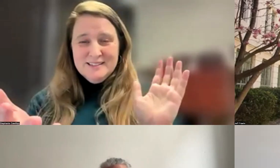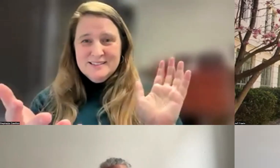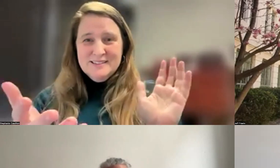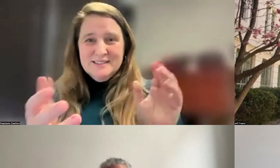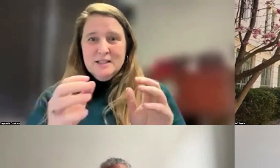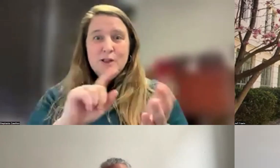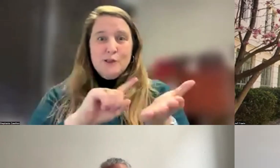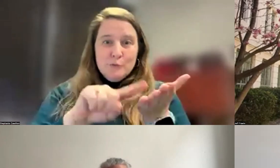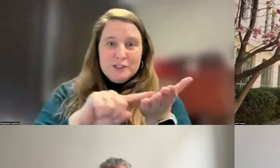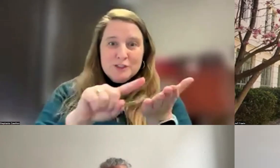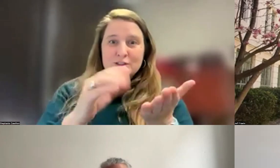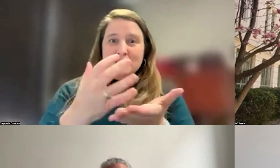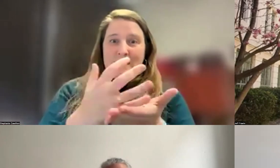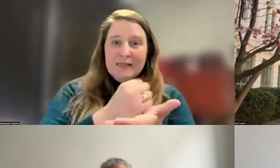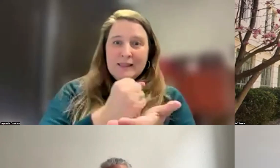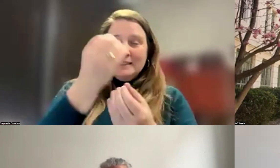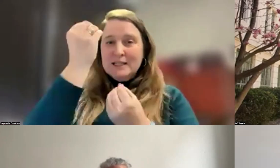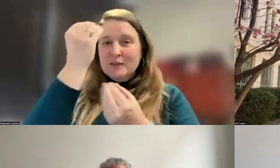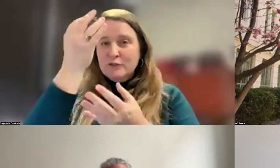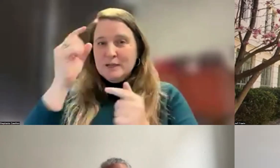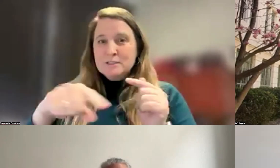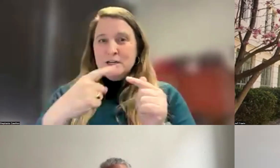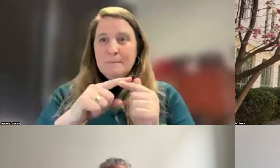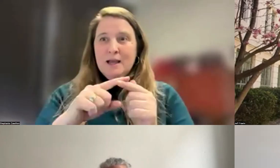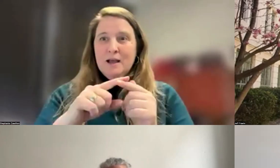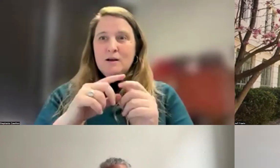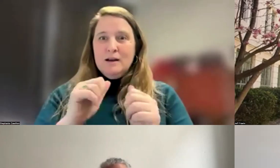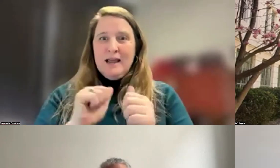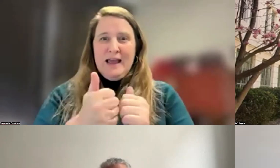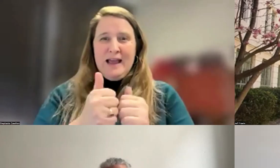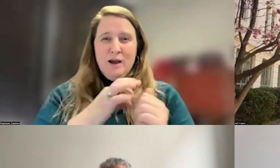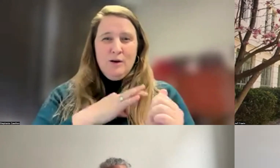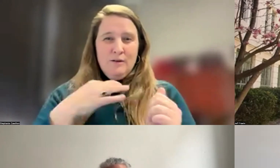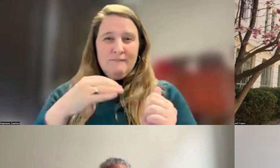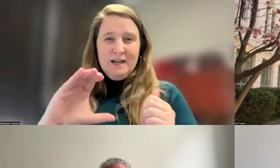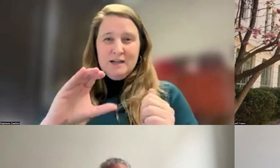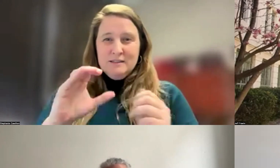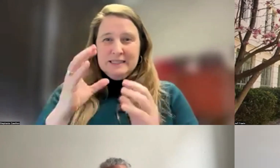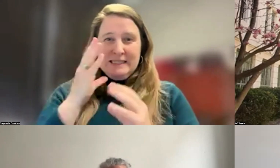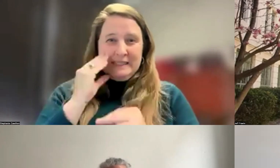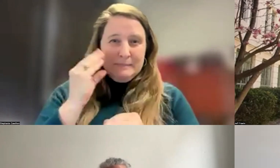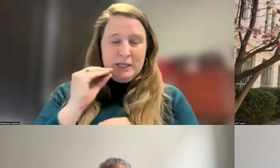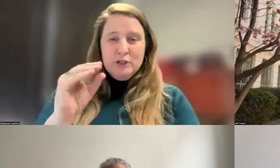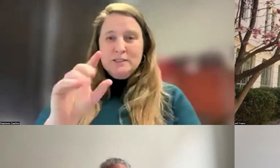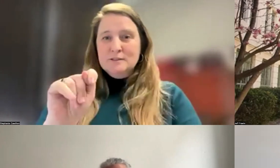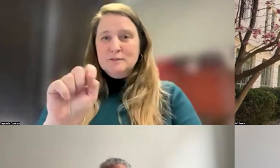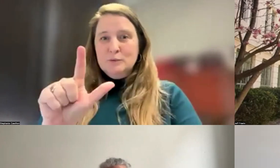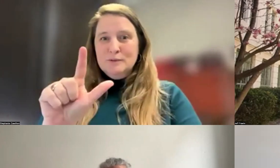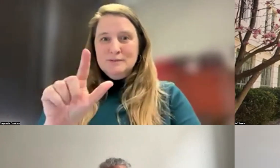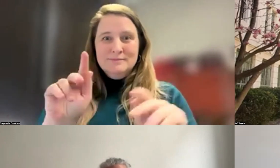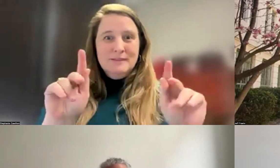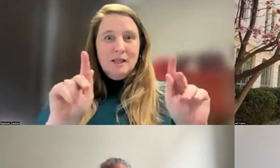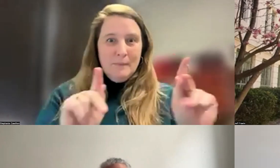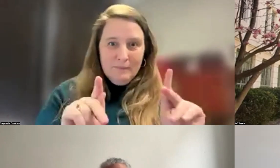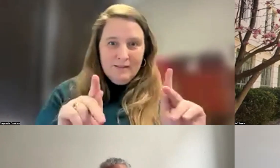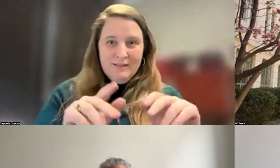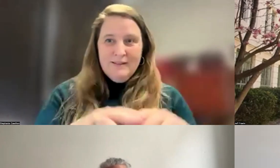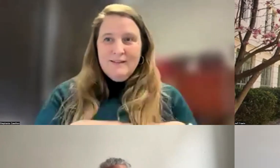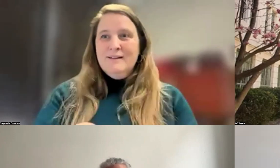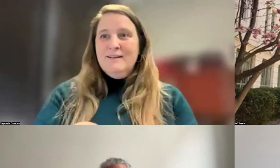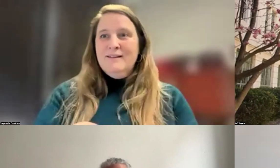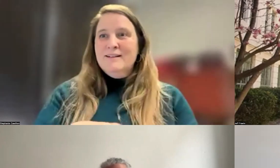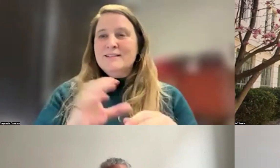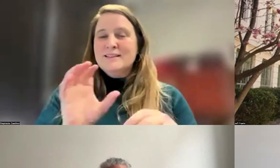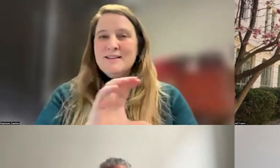with people. That's how it happened. The research gathering and data collecting about how faculty experience the